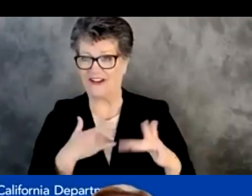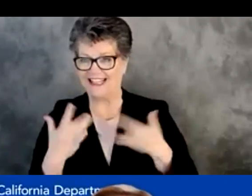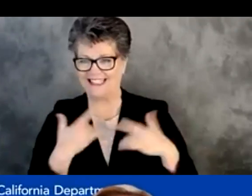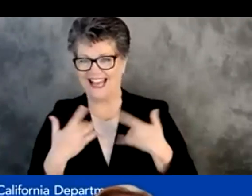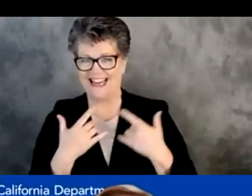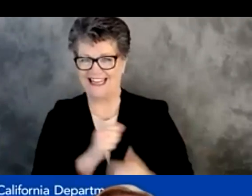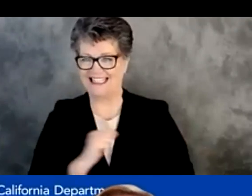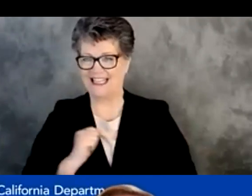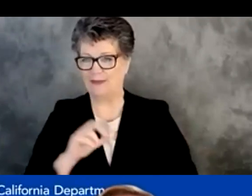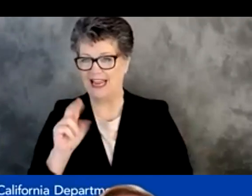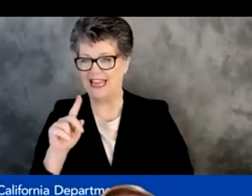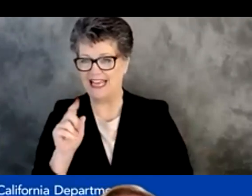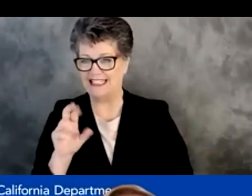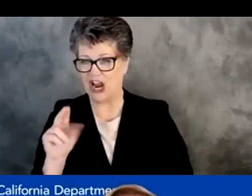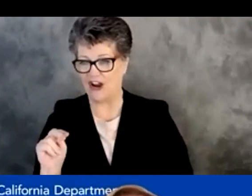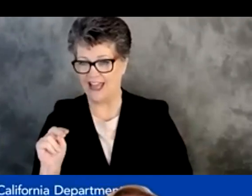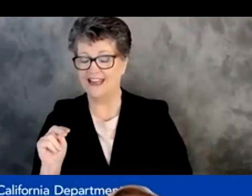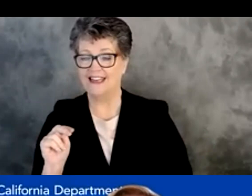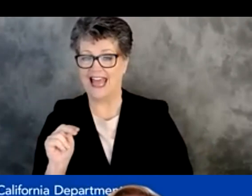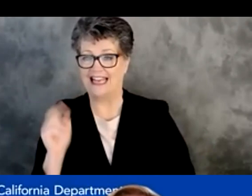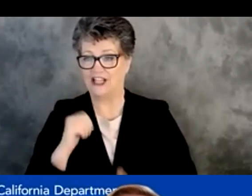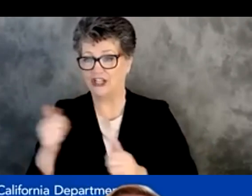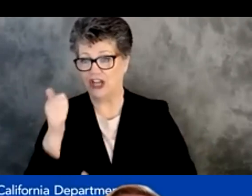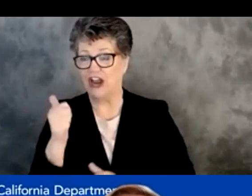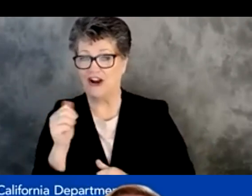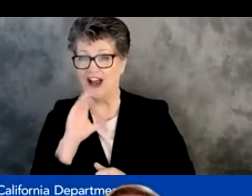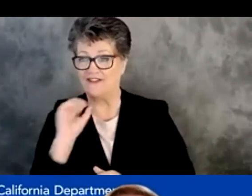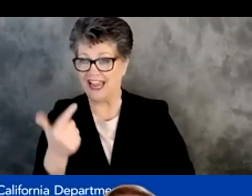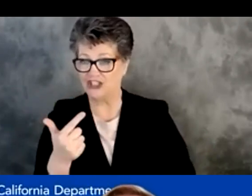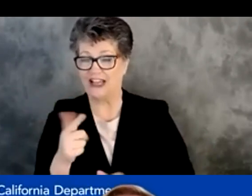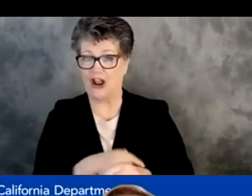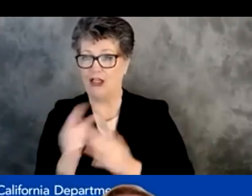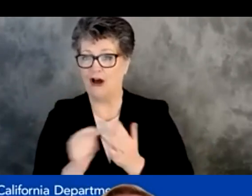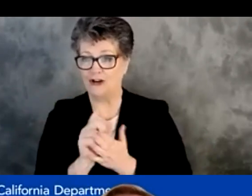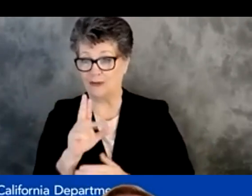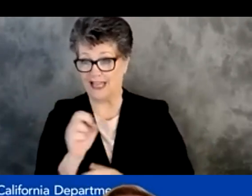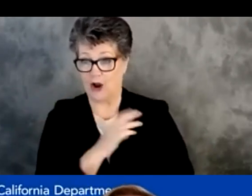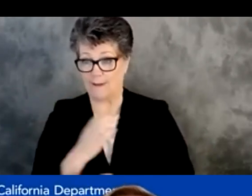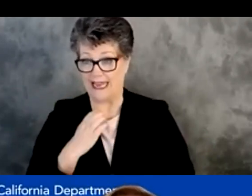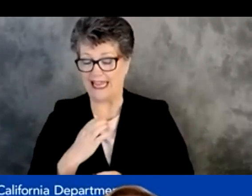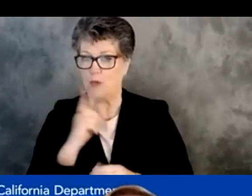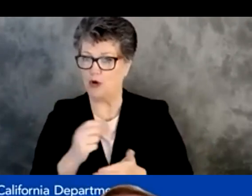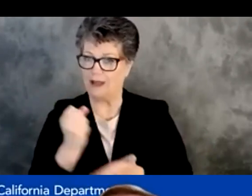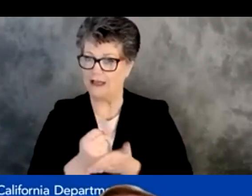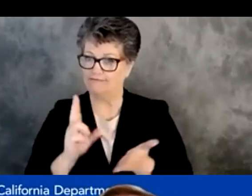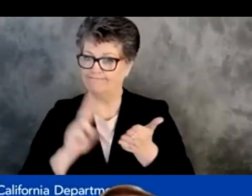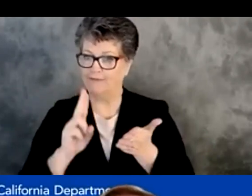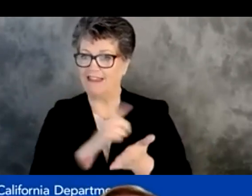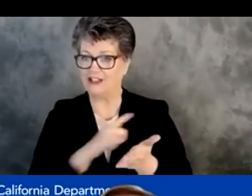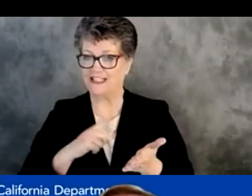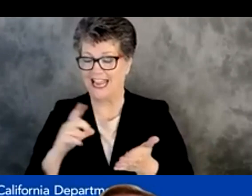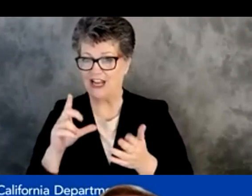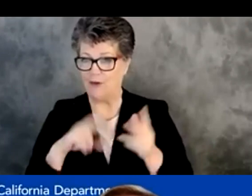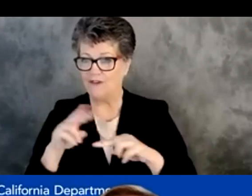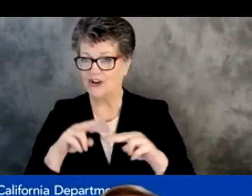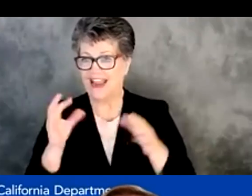Assemblymember Nazarian, as chair of the Assembly Aging and Long-Term Care Committee, will be marking the occasion with a legislative oversight